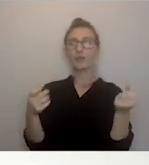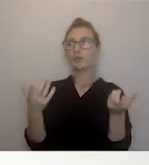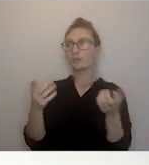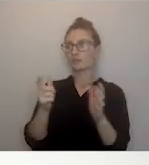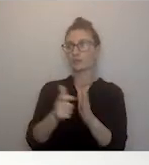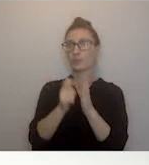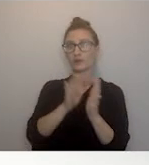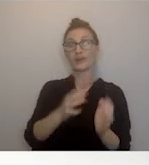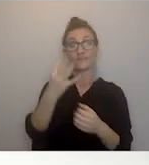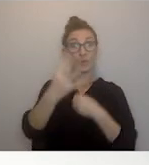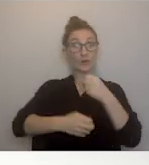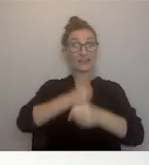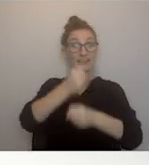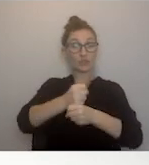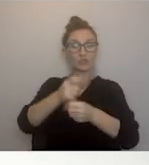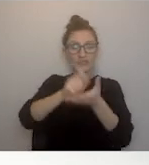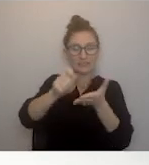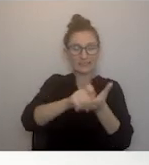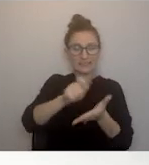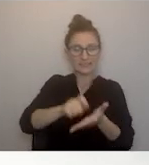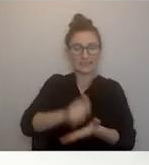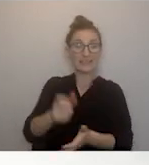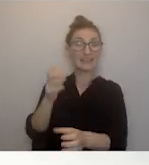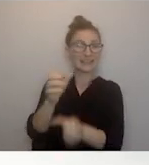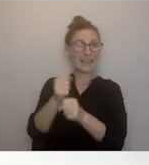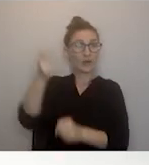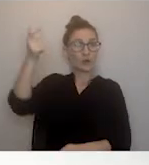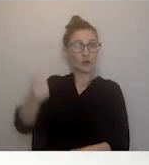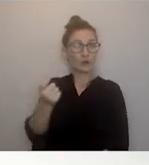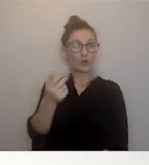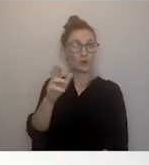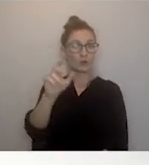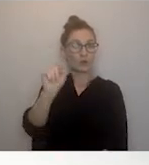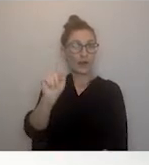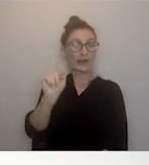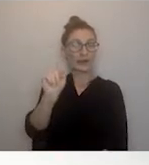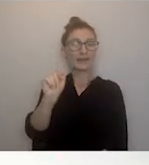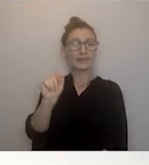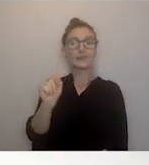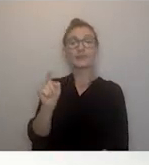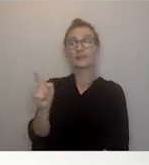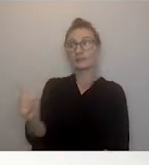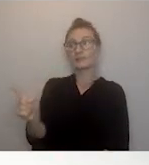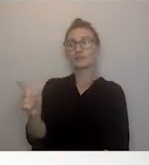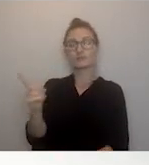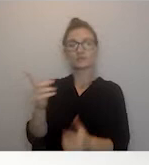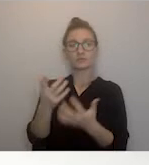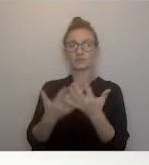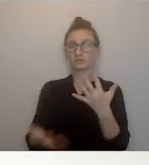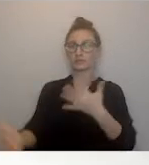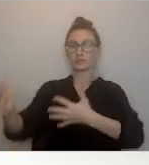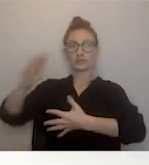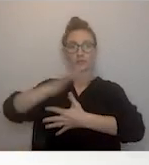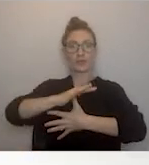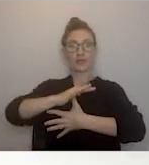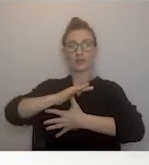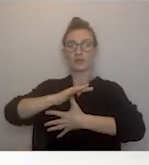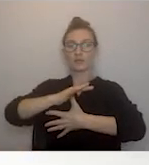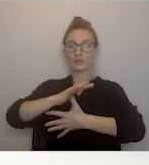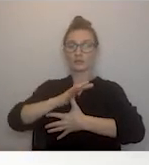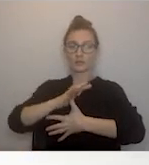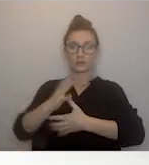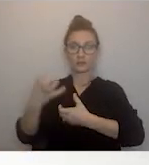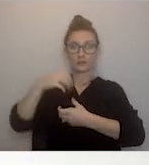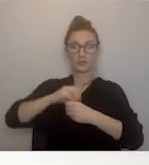grant we applied for, and it took like 4 years to get, amen. But she is our main staffer on our